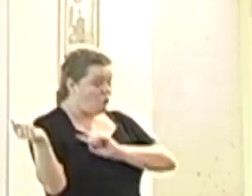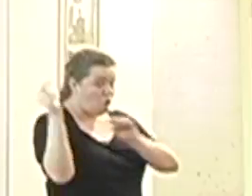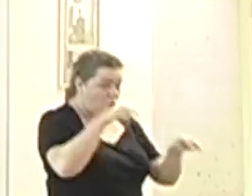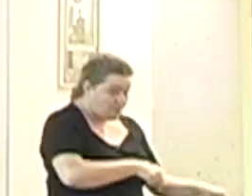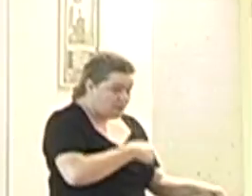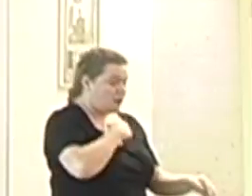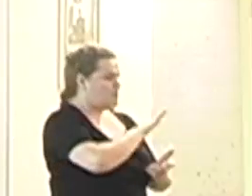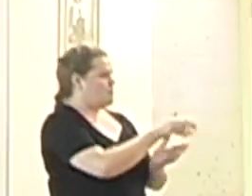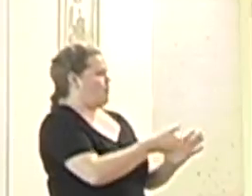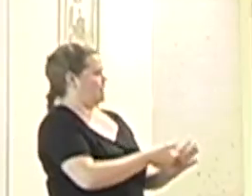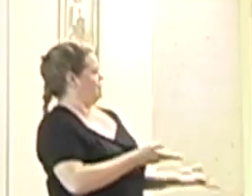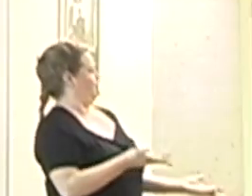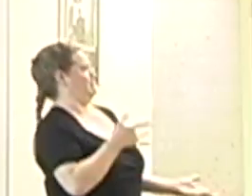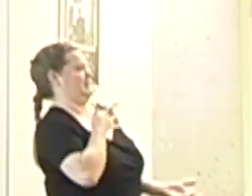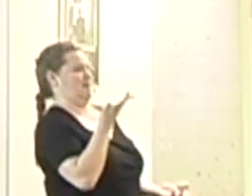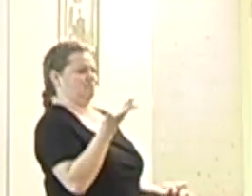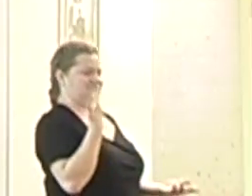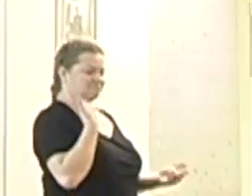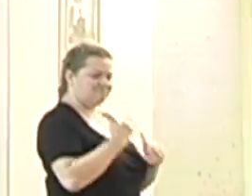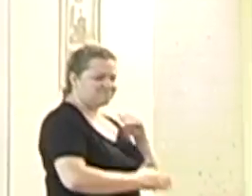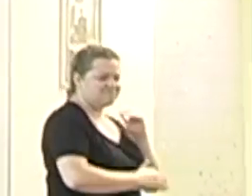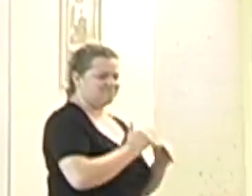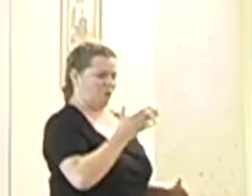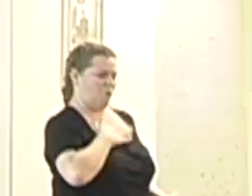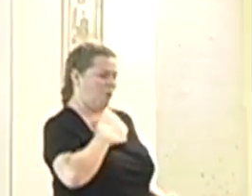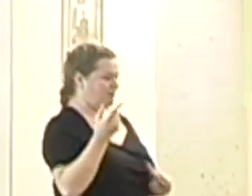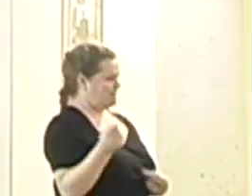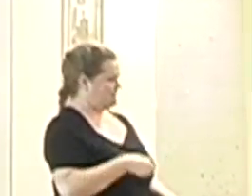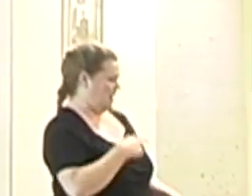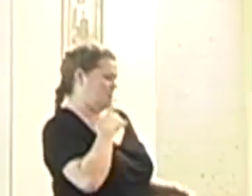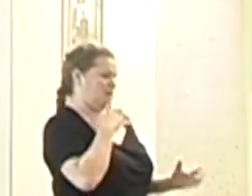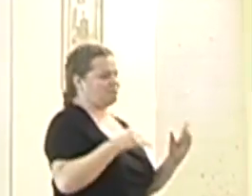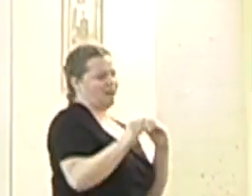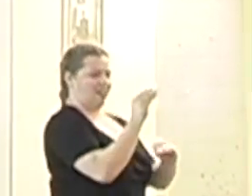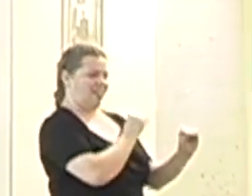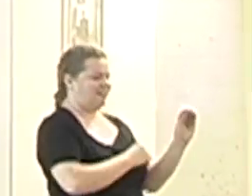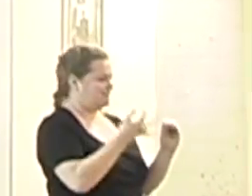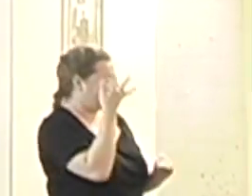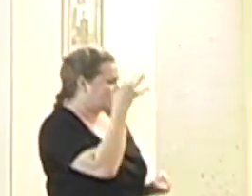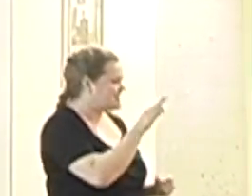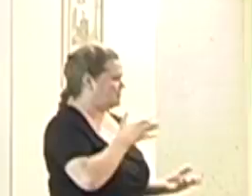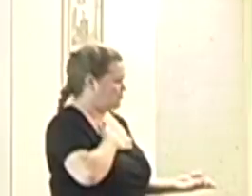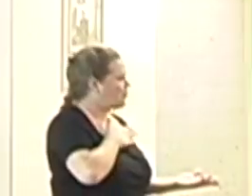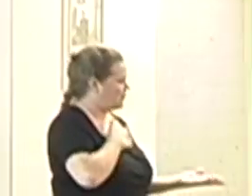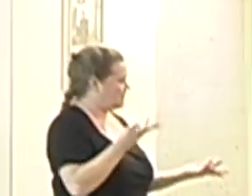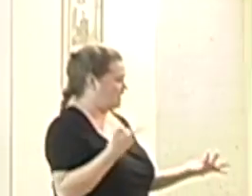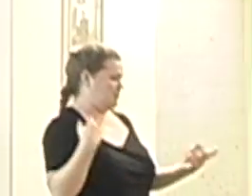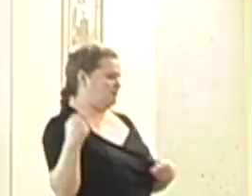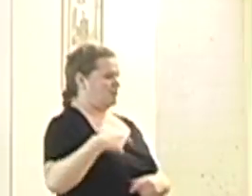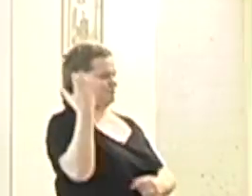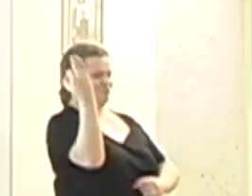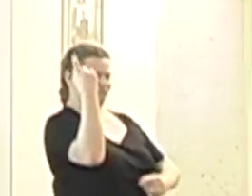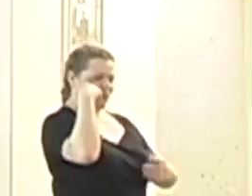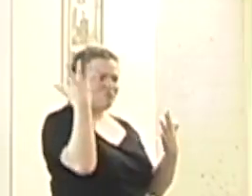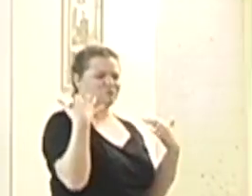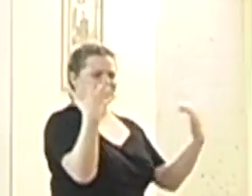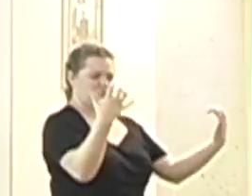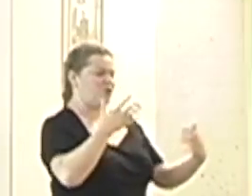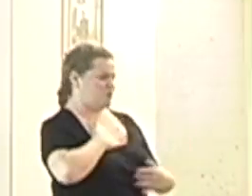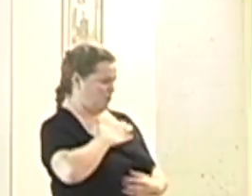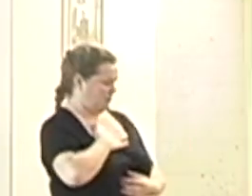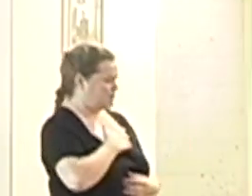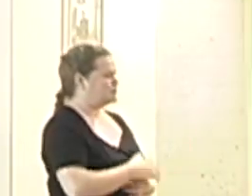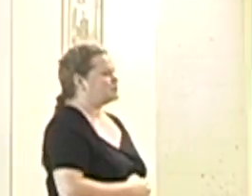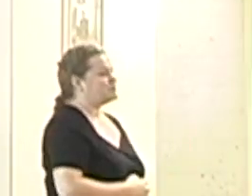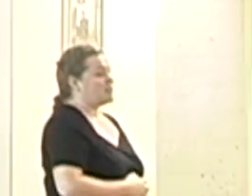in the home of Quebec French and to be talking to you. So I'm